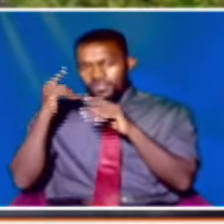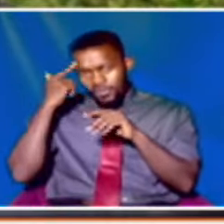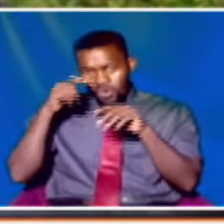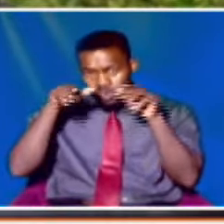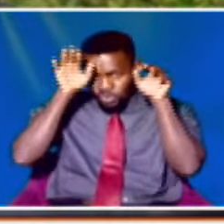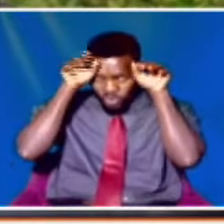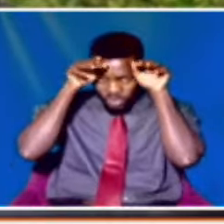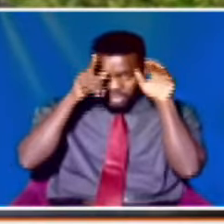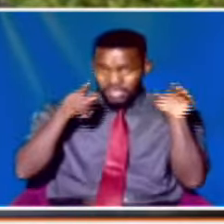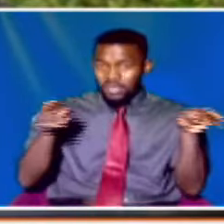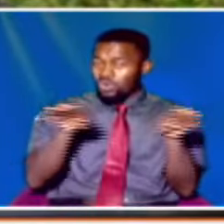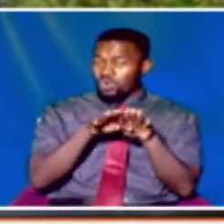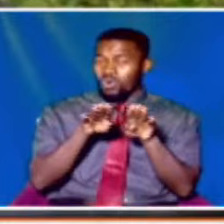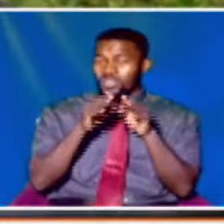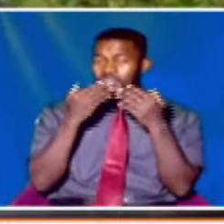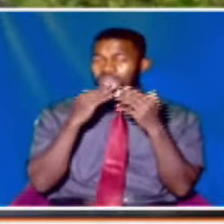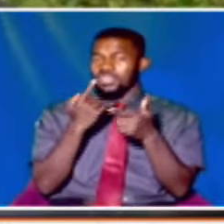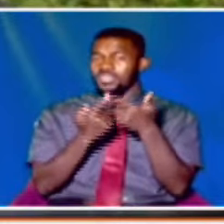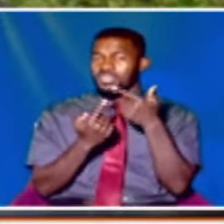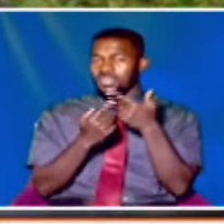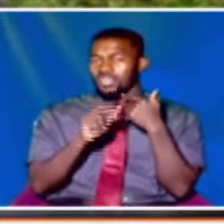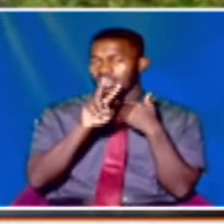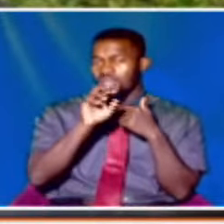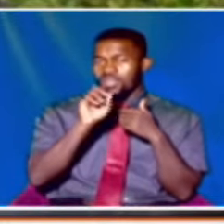in 2020.